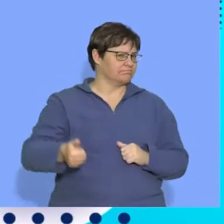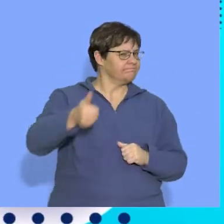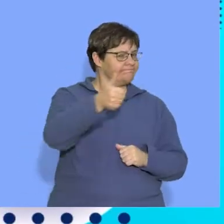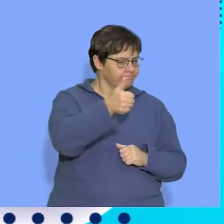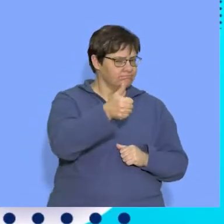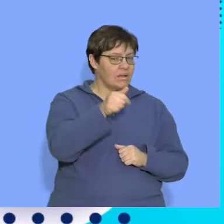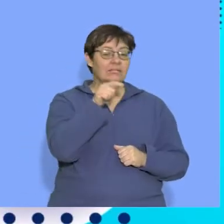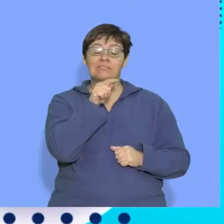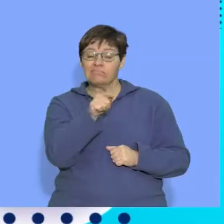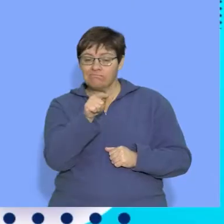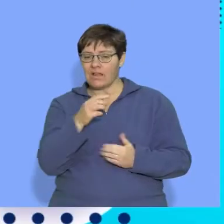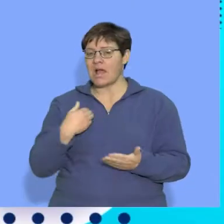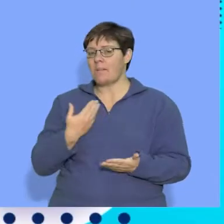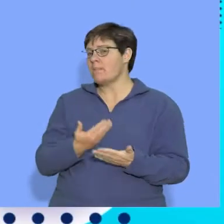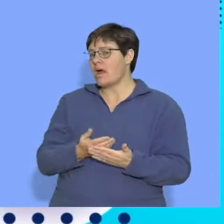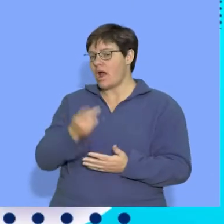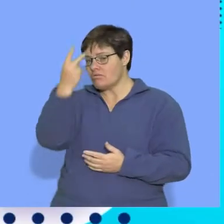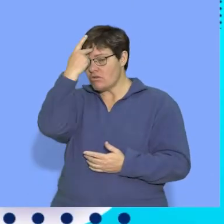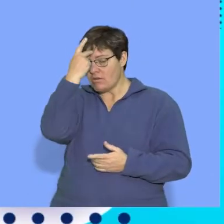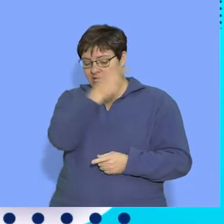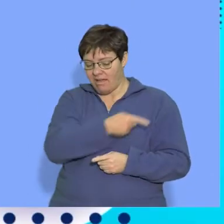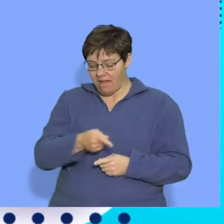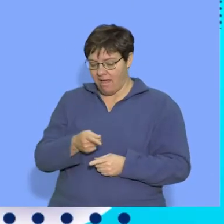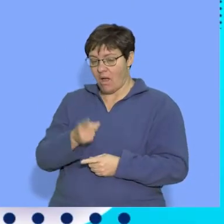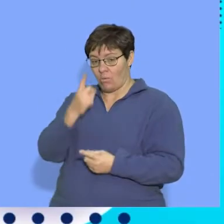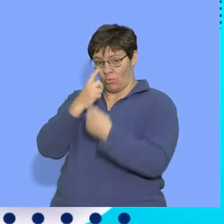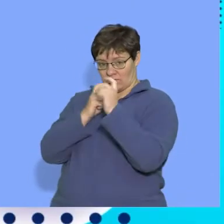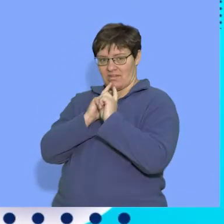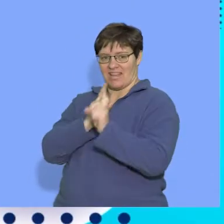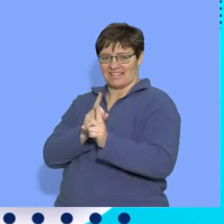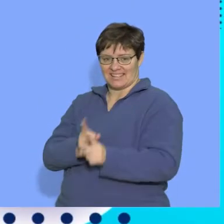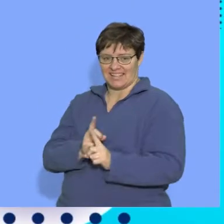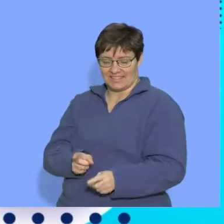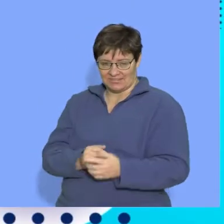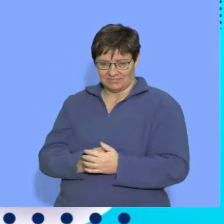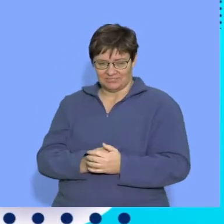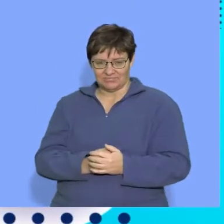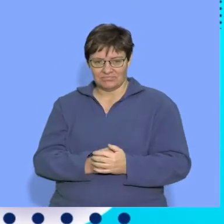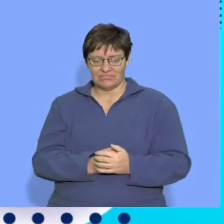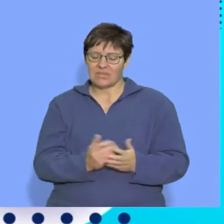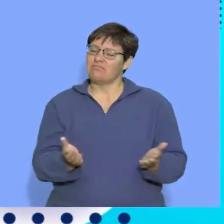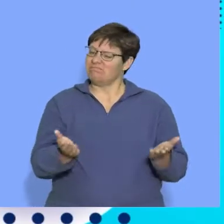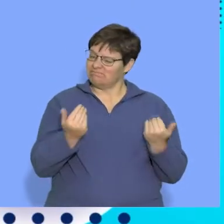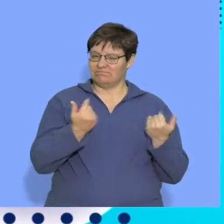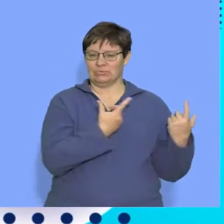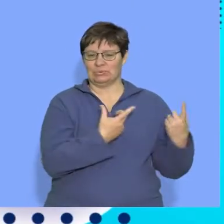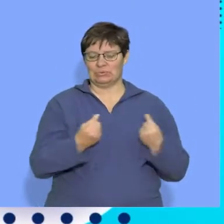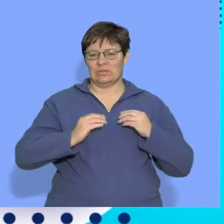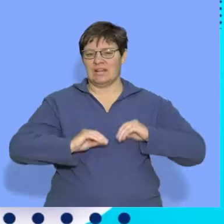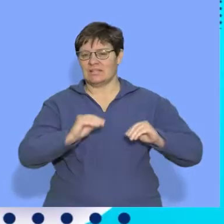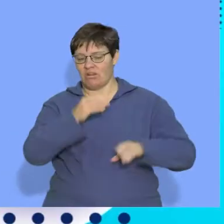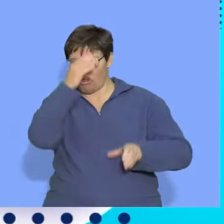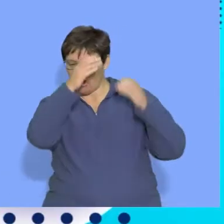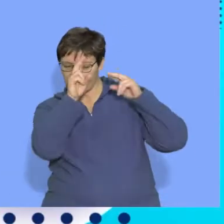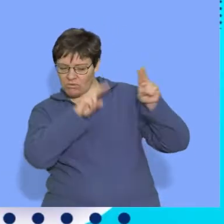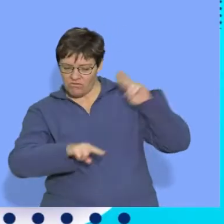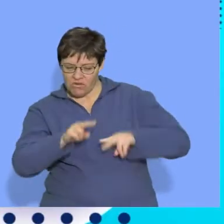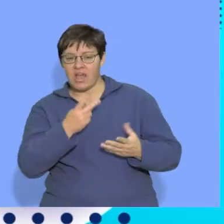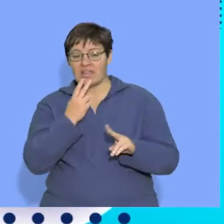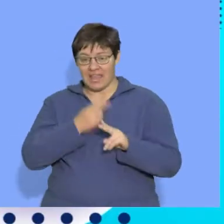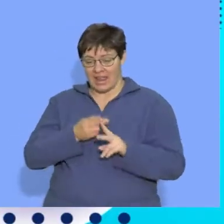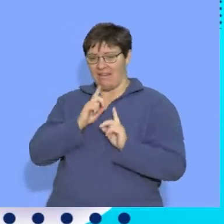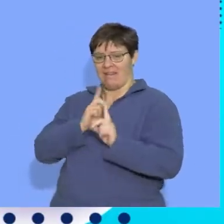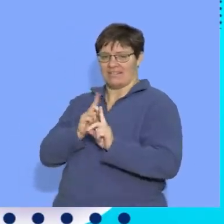that using that knowledge to answer some questions. Let's get straight into the lesson and review some concepts and then attempt to answer